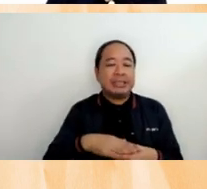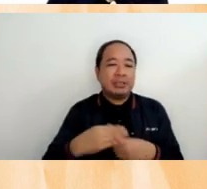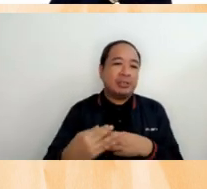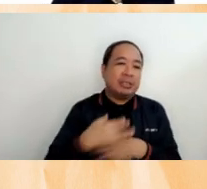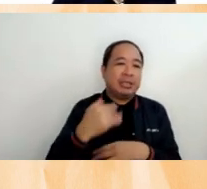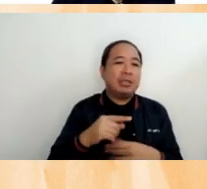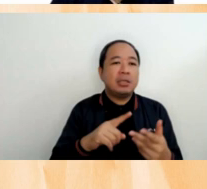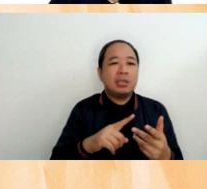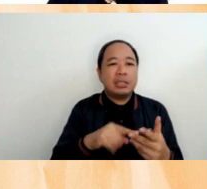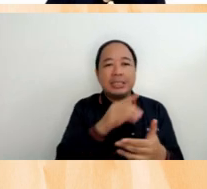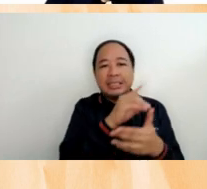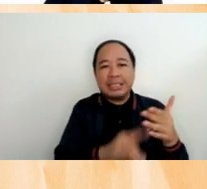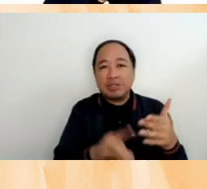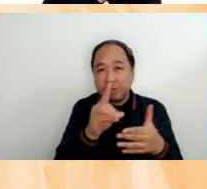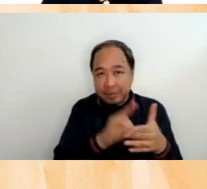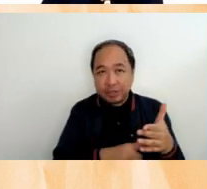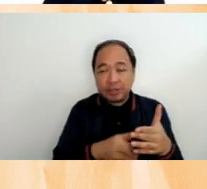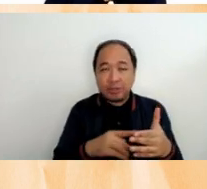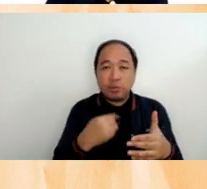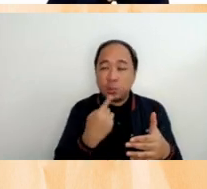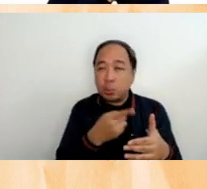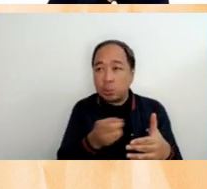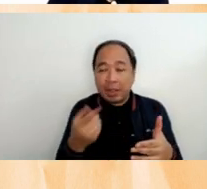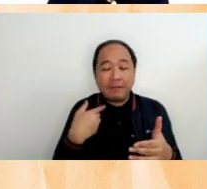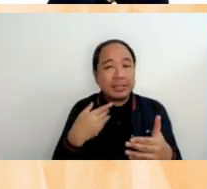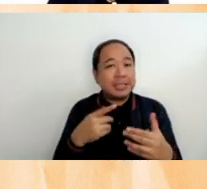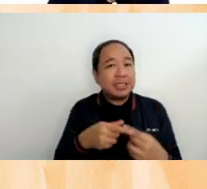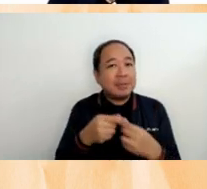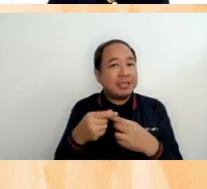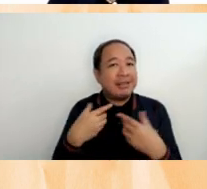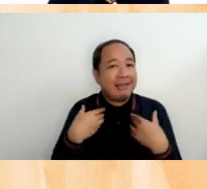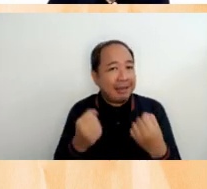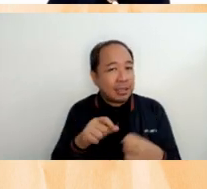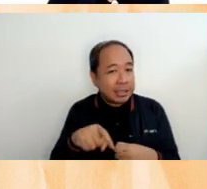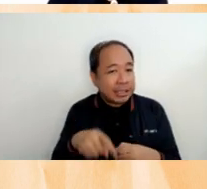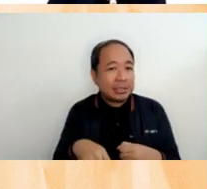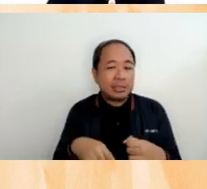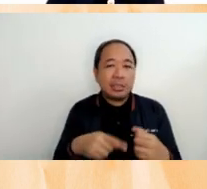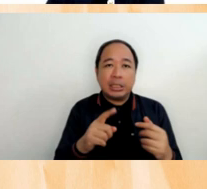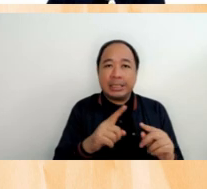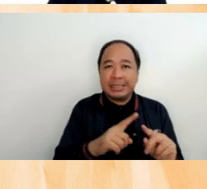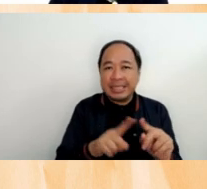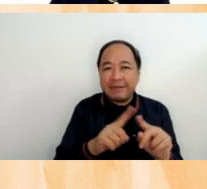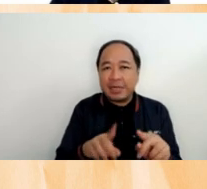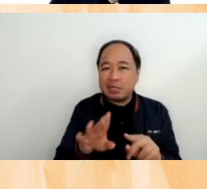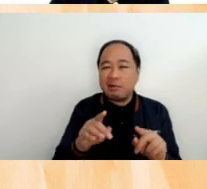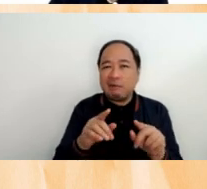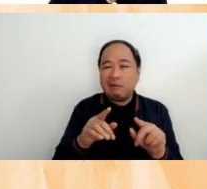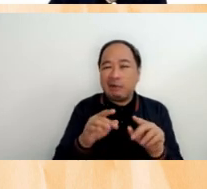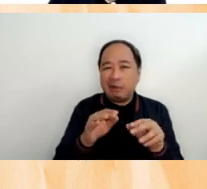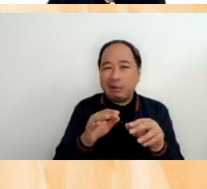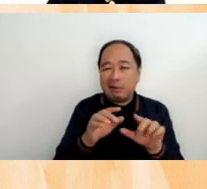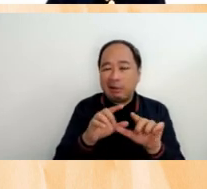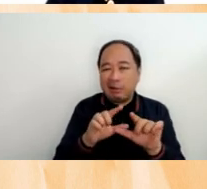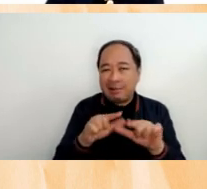who have limited resources. These actually put the youth at risk, no, for discrimination or